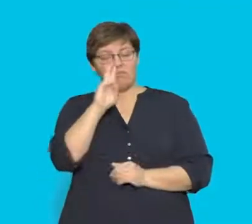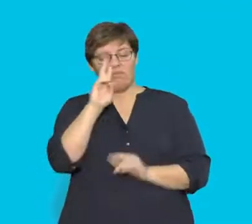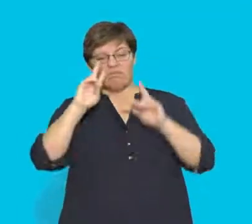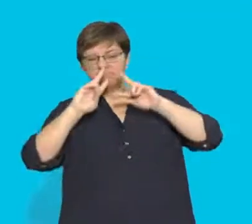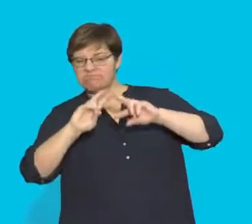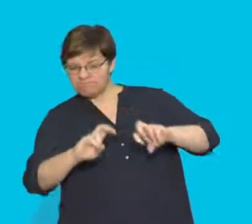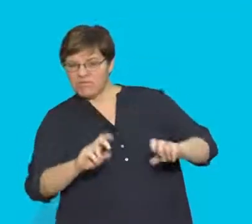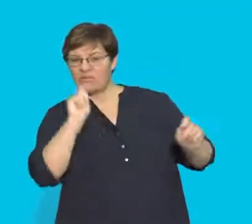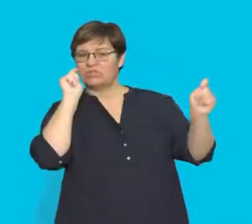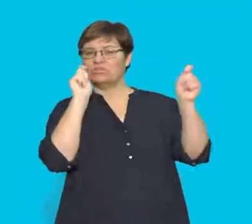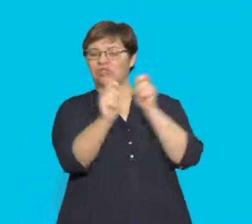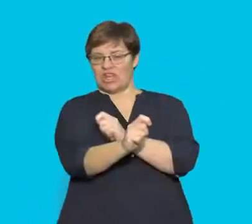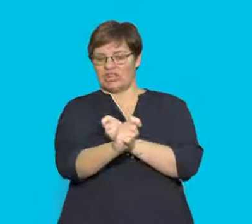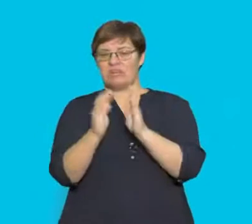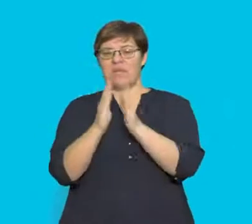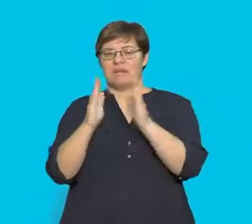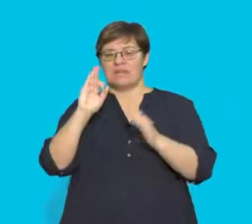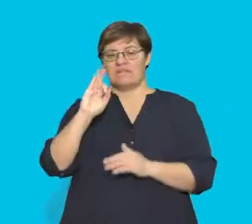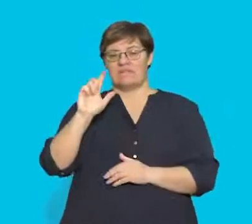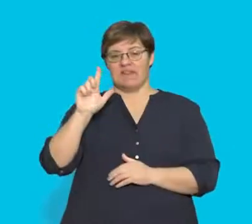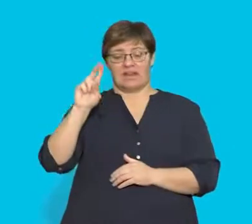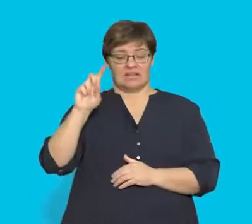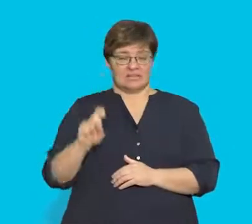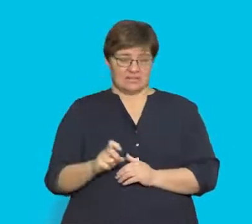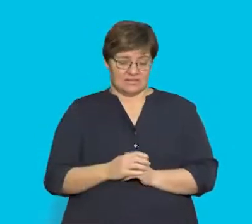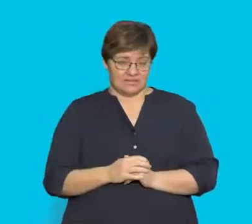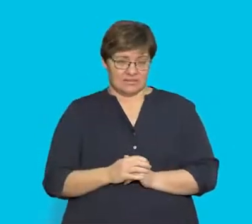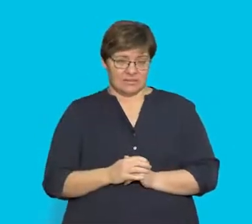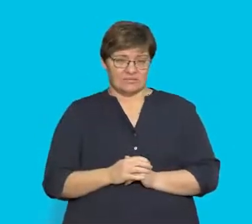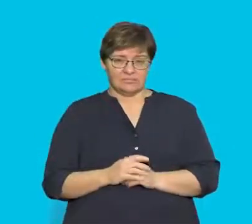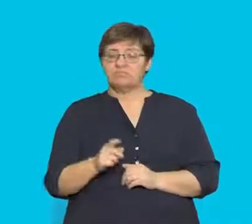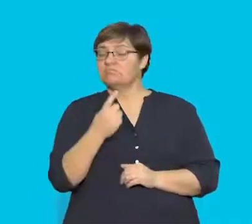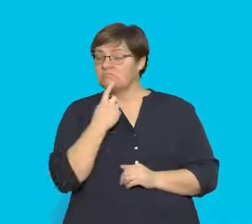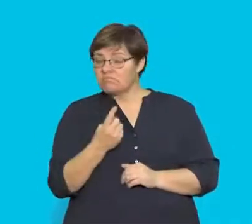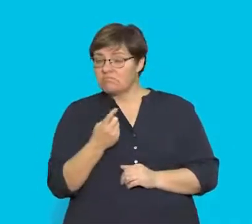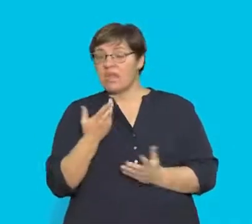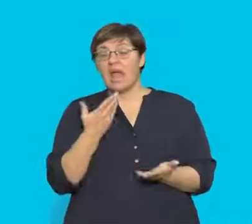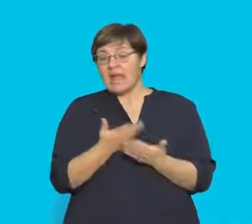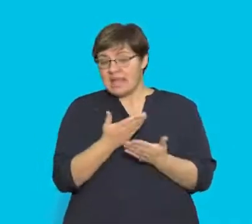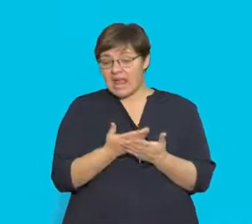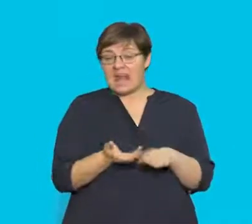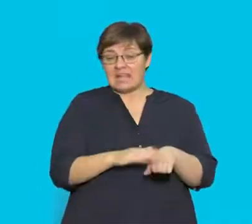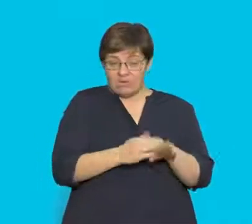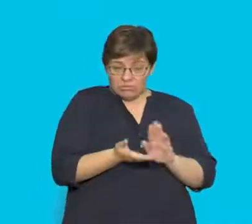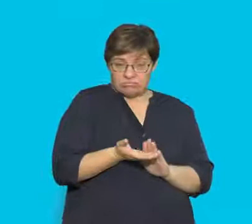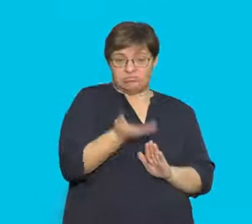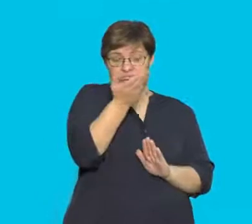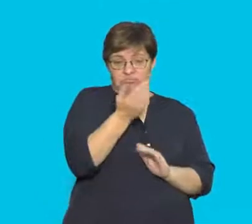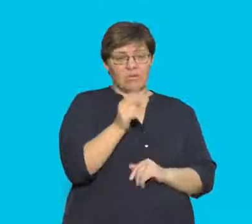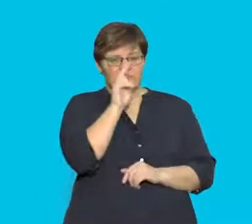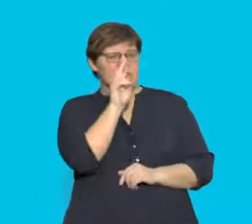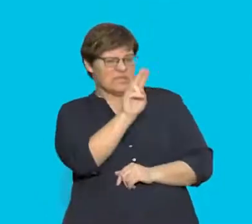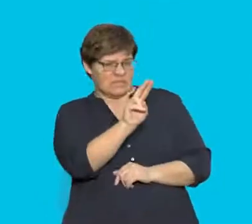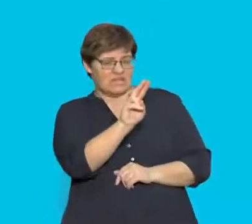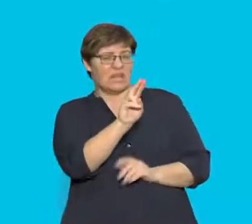we're looking at changing the magnetic flux. We could say that we could increase the current. And you've